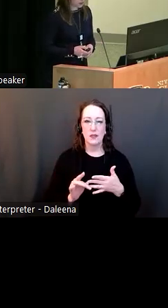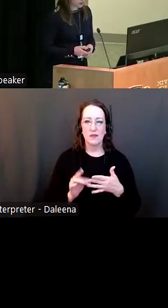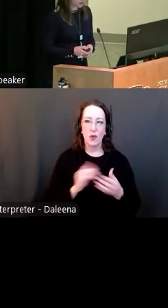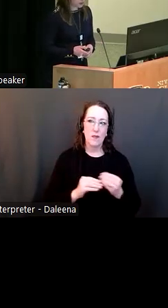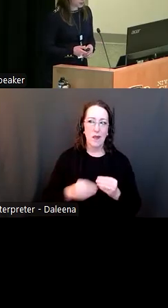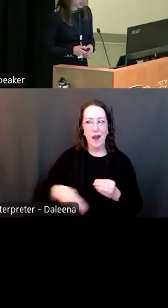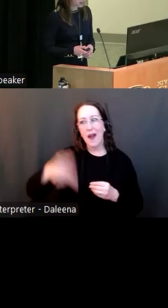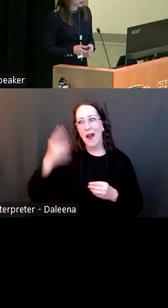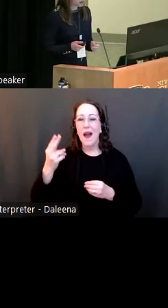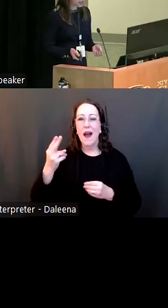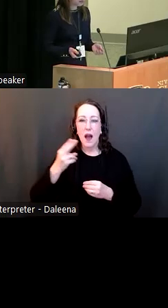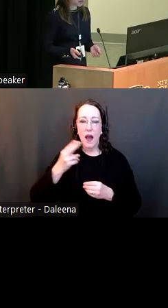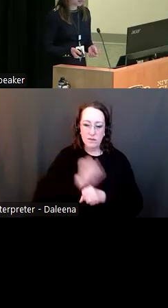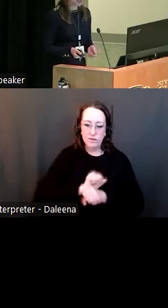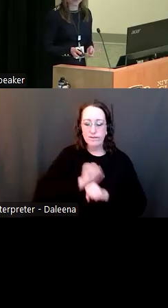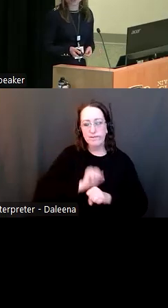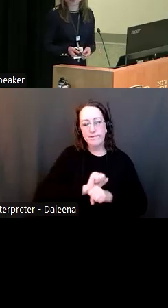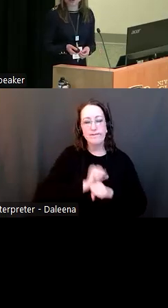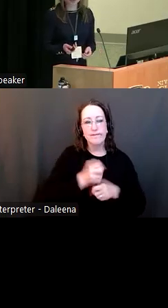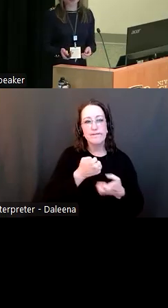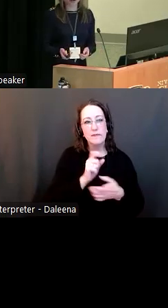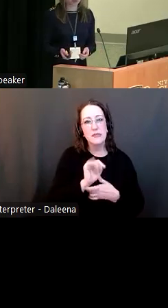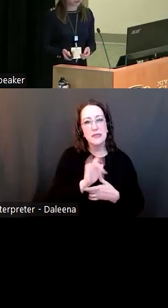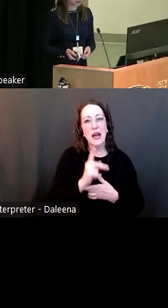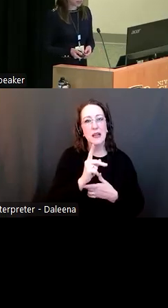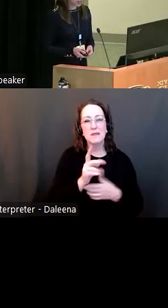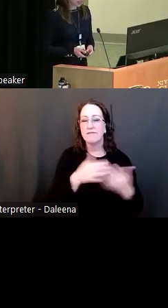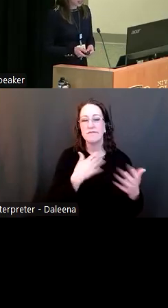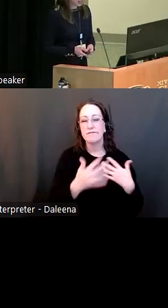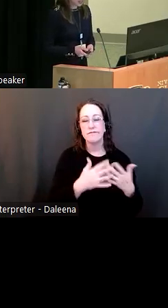high physical effort tasks despite the promise for greater reward.